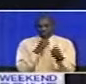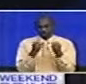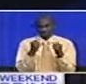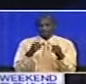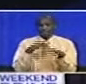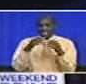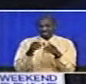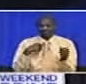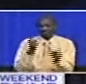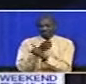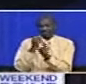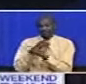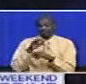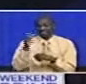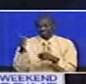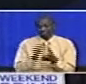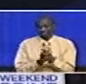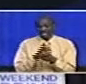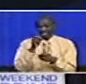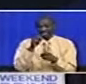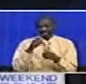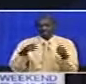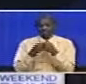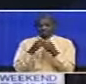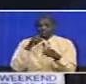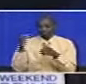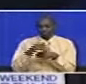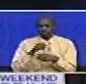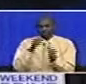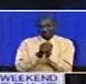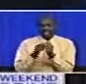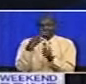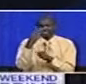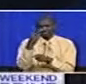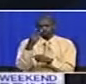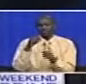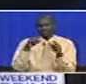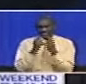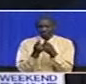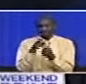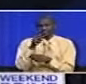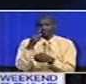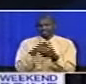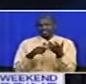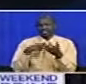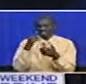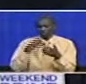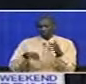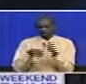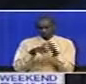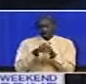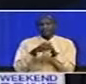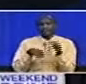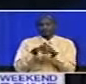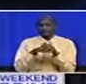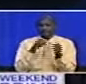from different parts of the city. The tournament has brought together 32 teams, and the players are hopeful that the soccer management in the